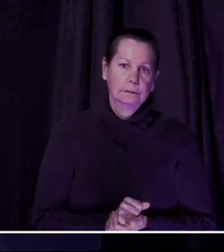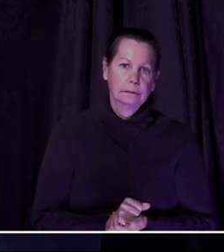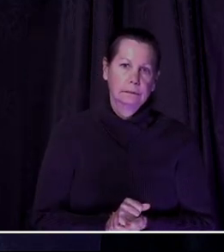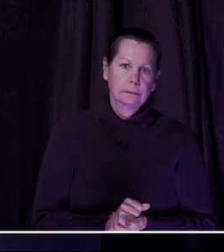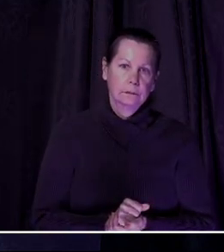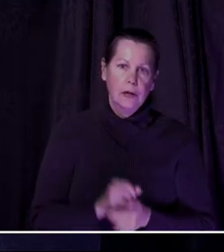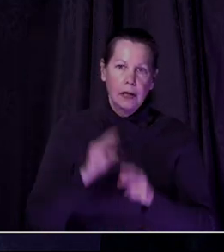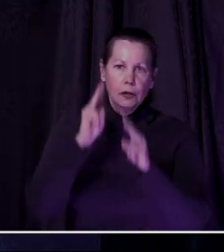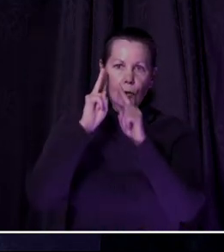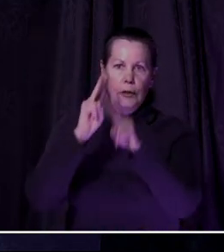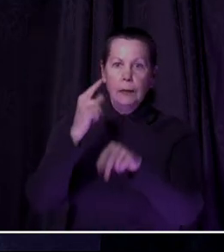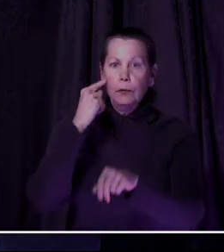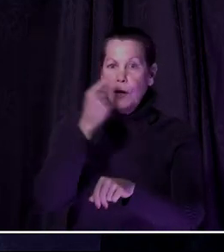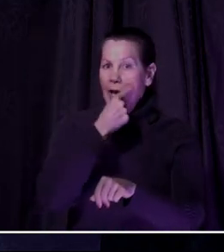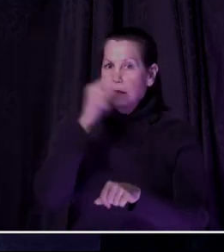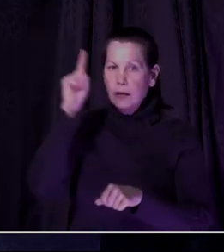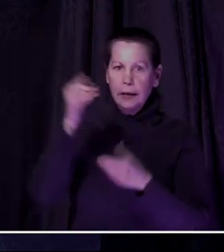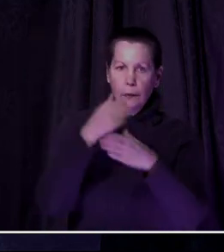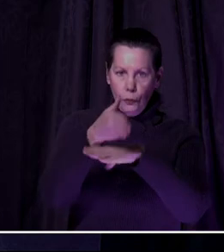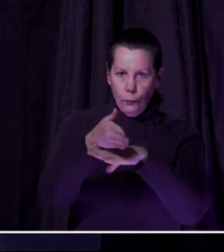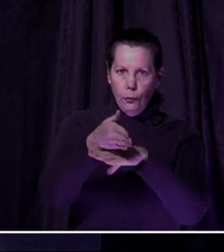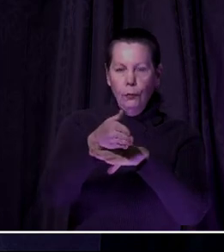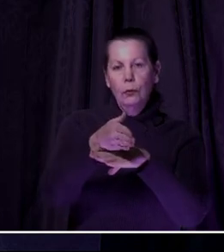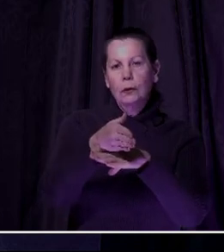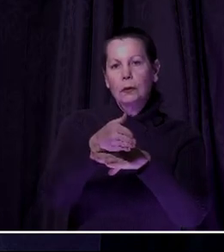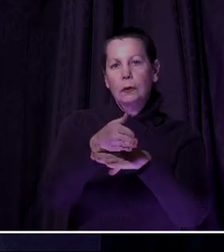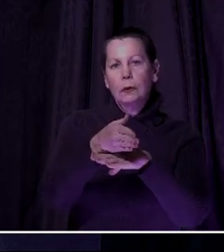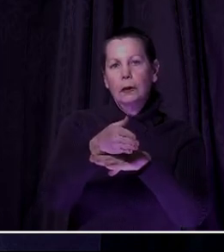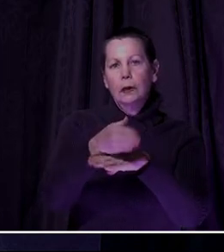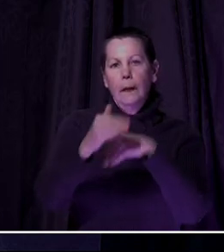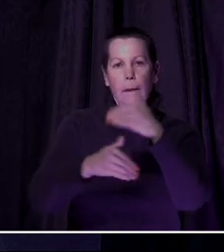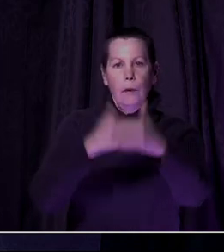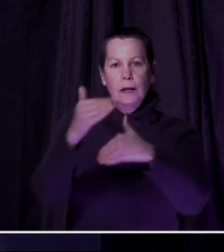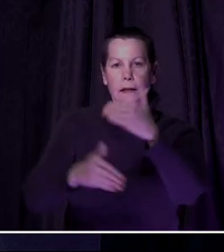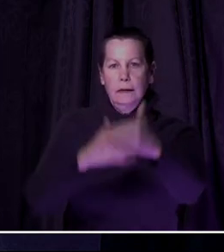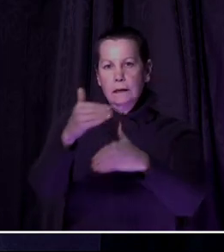to keep your eyes on him through the process.